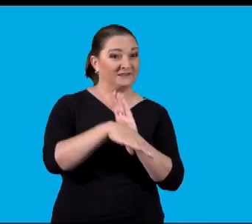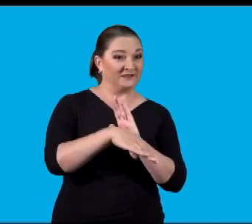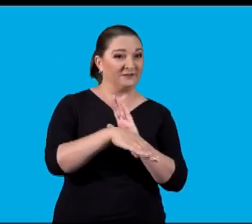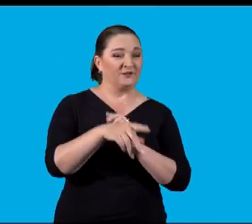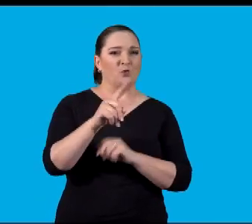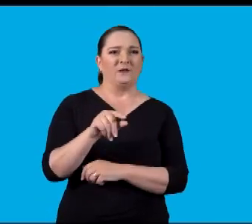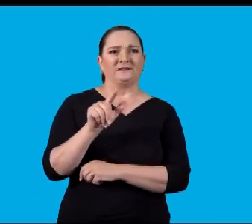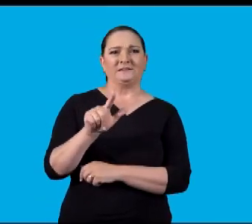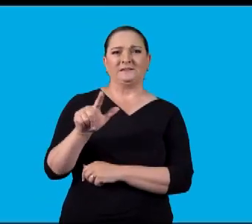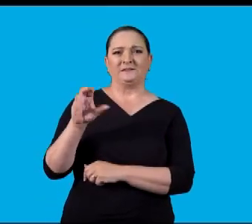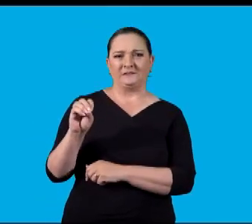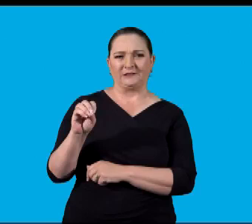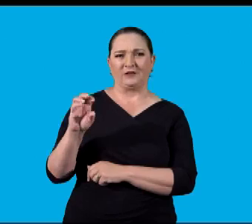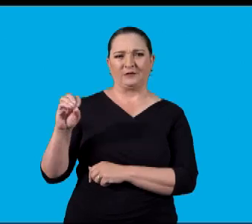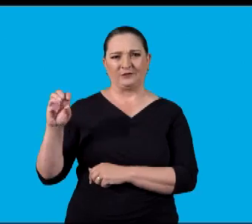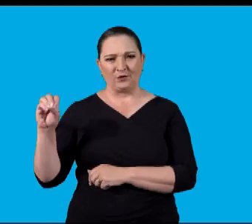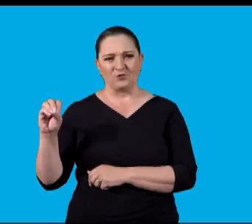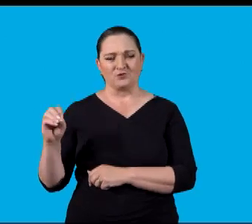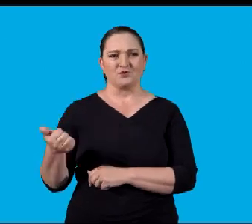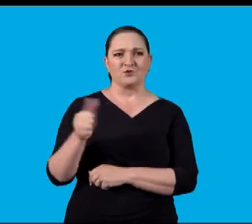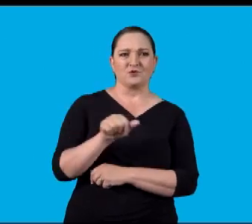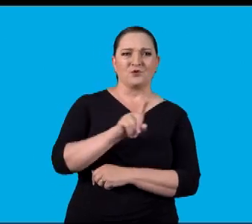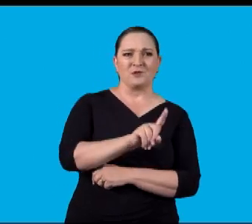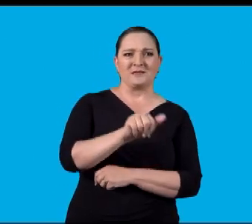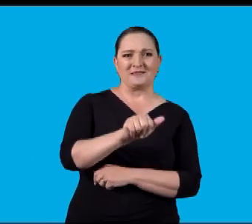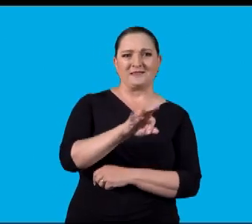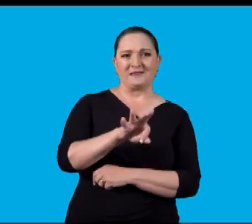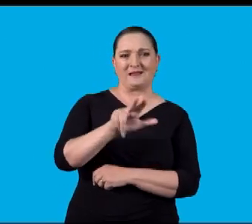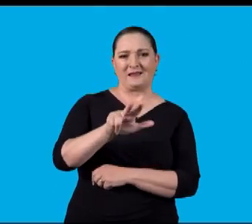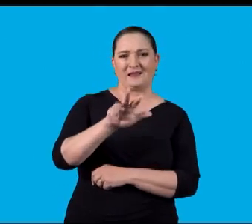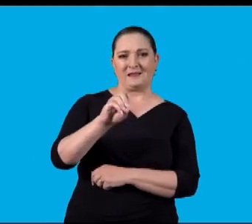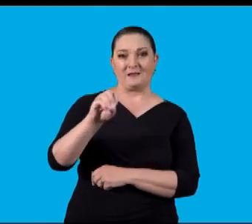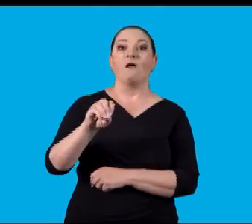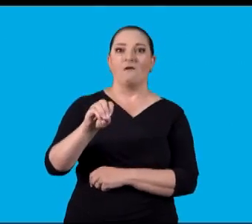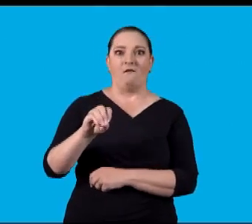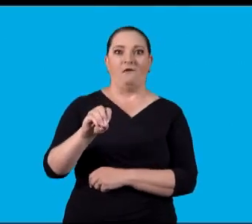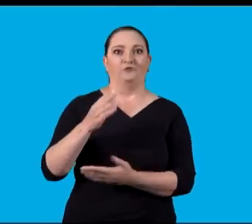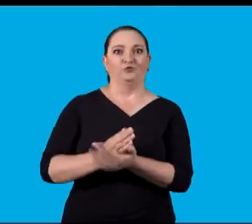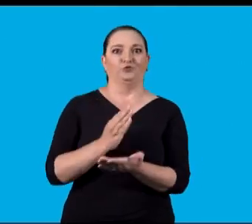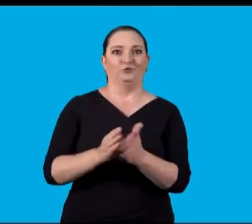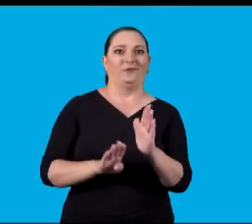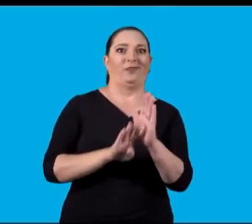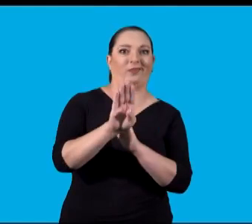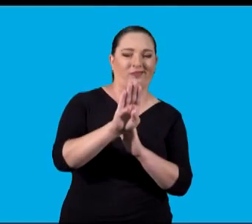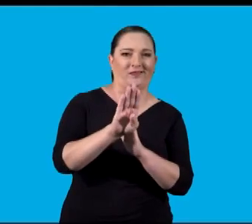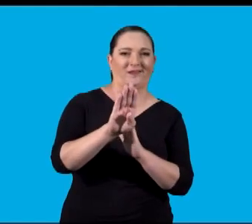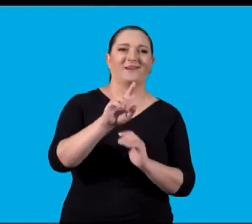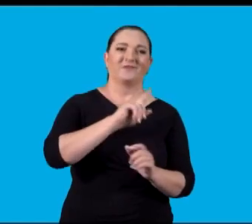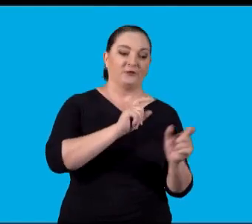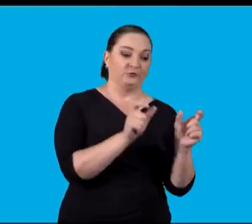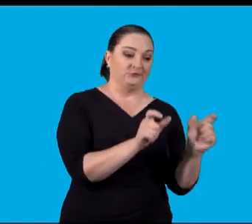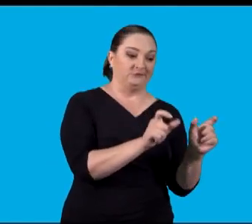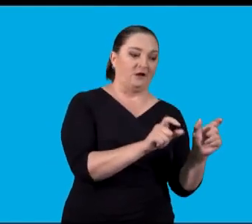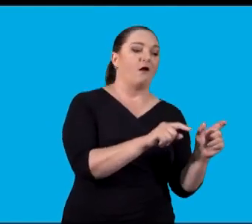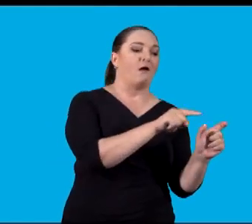decrease? 770, 1,638,000. Certainly an increase. So I'll underline the